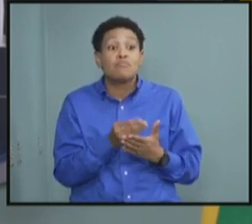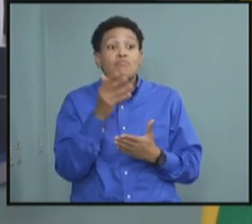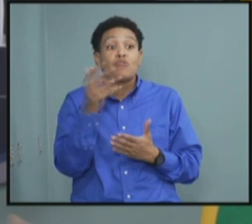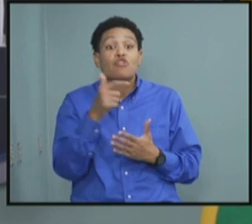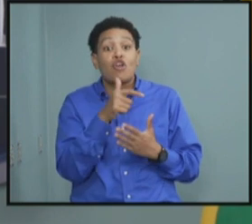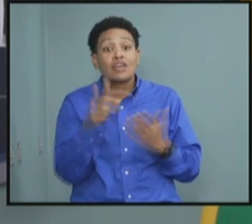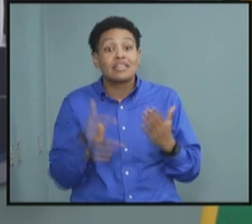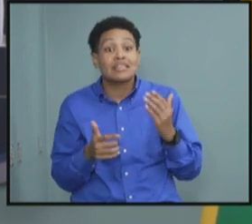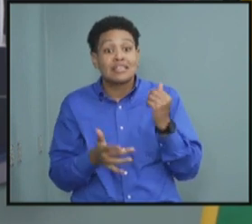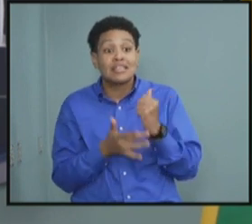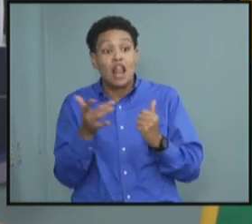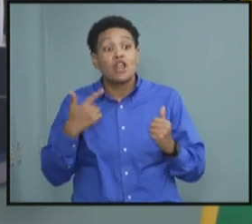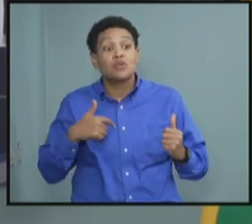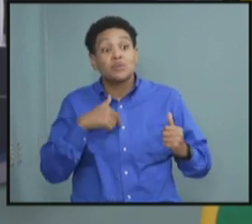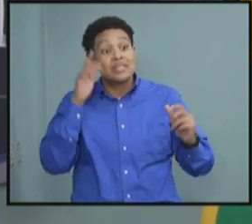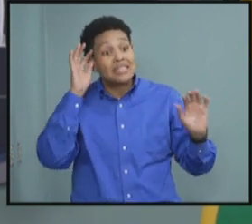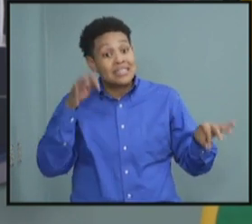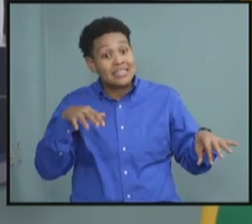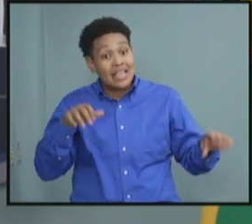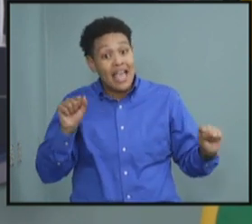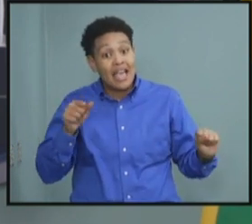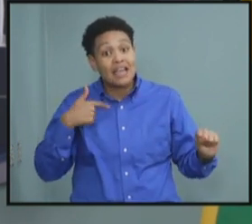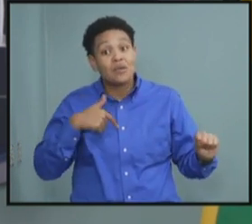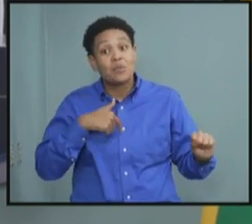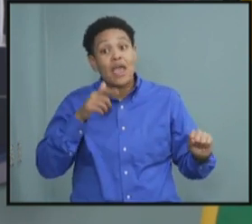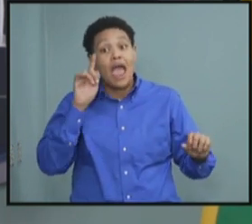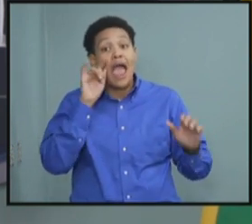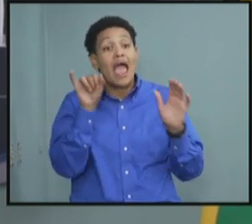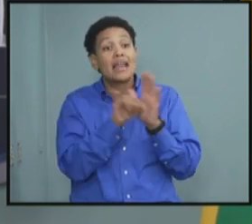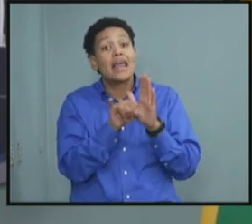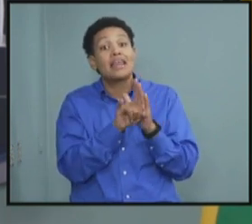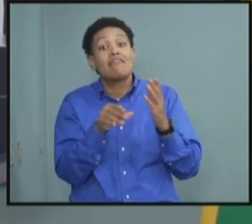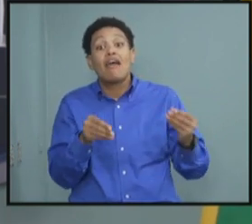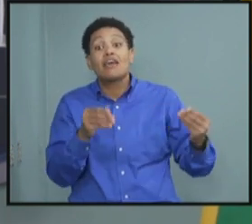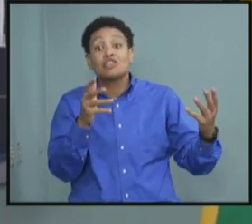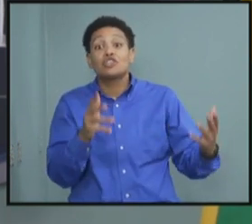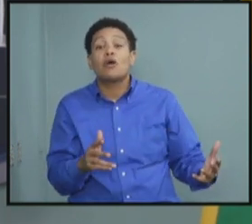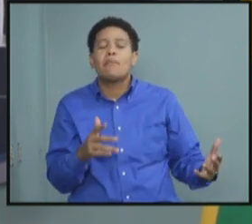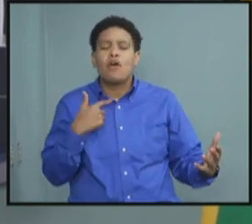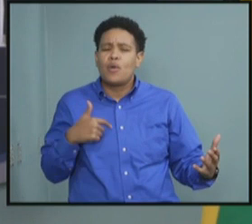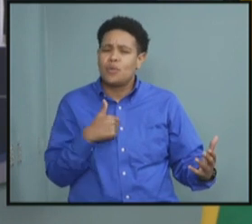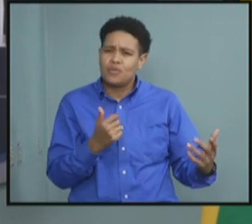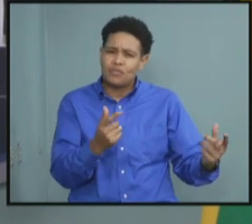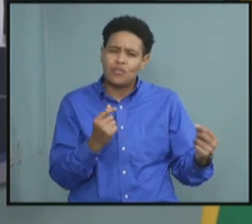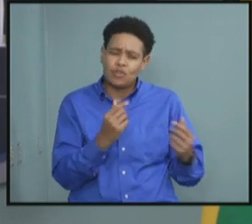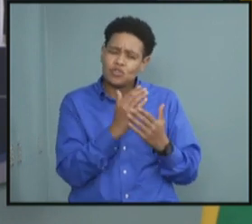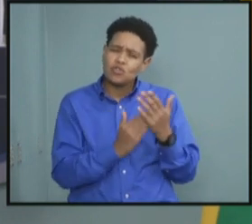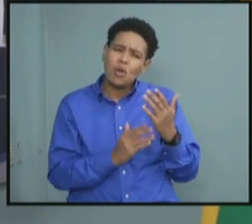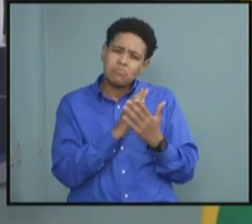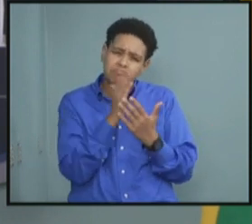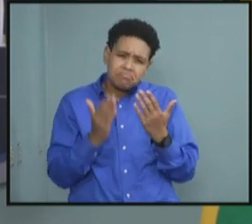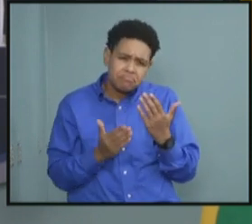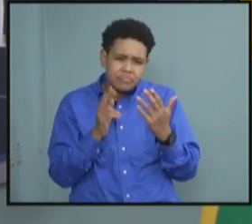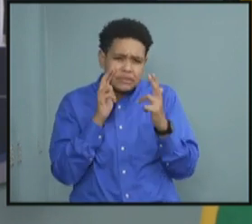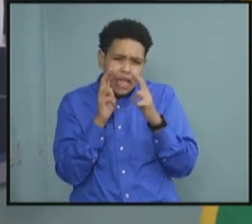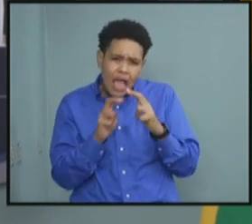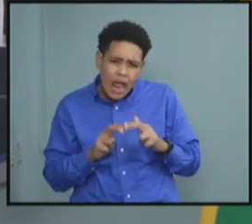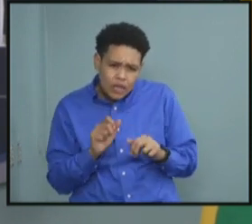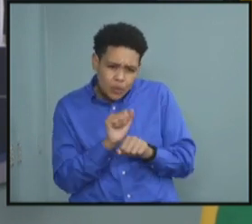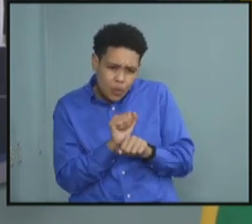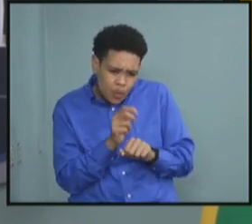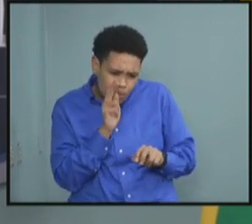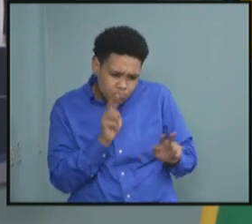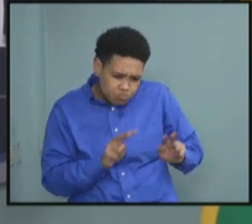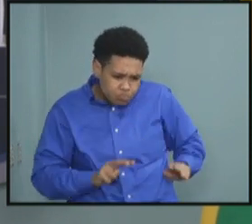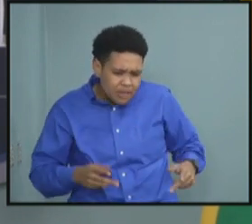We have decided upon it. We identified the supplier. We have done some analytic work on it, and we are